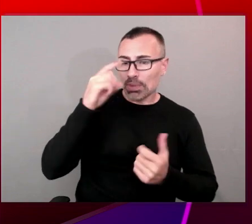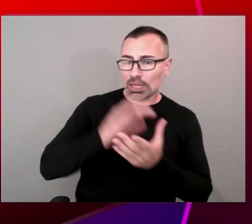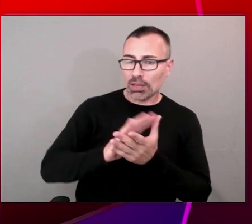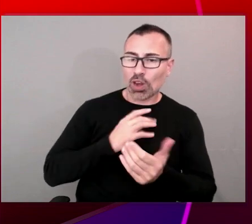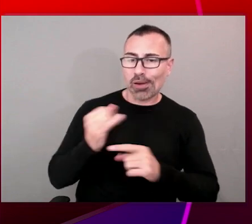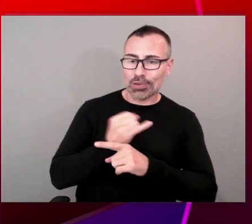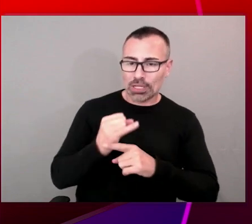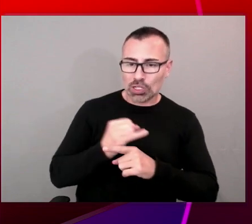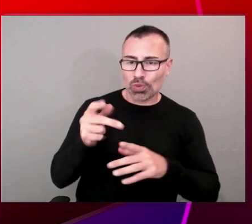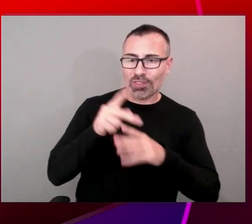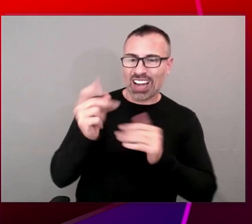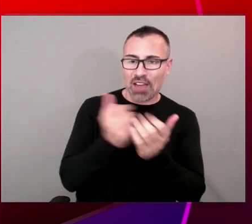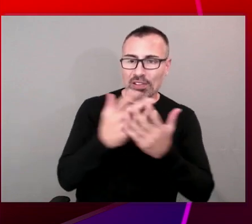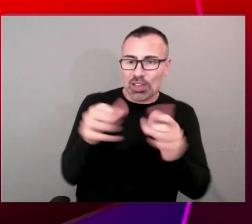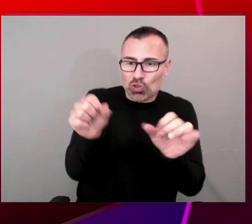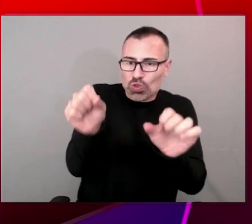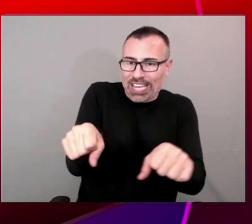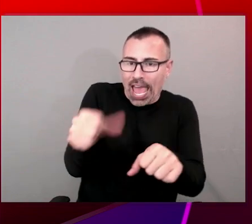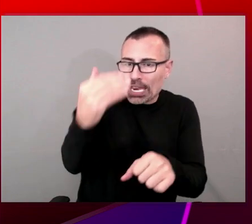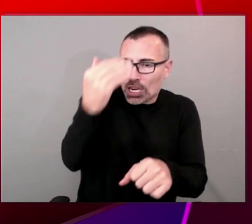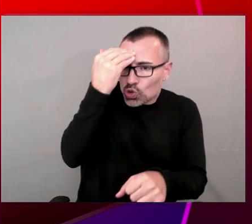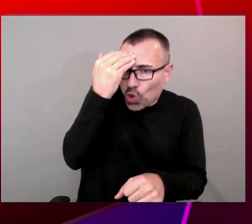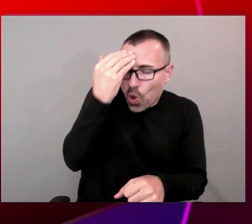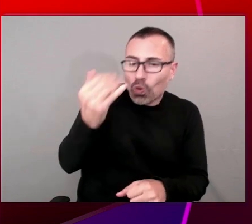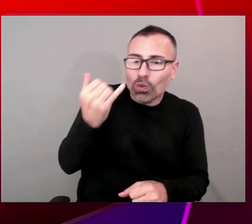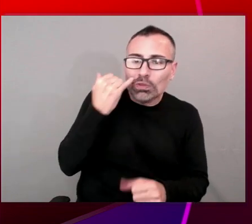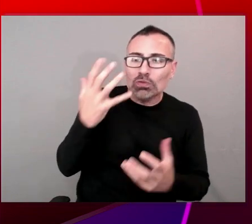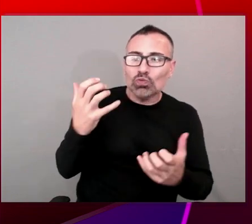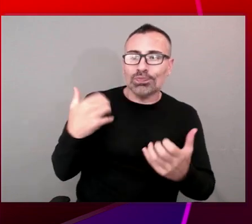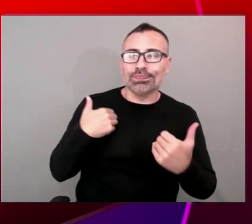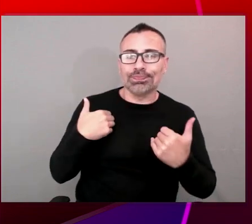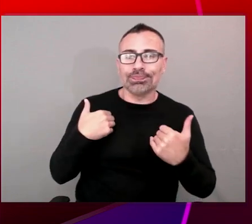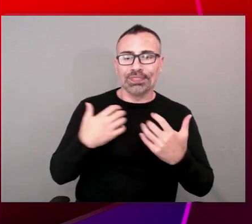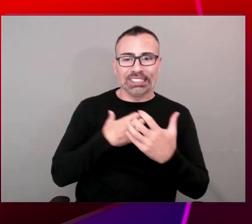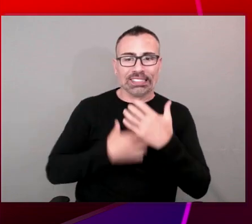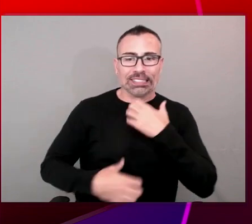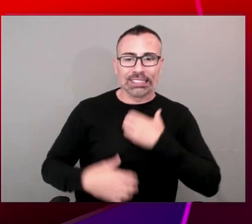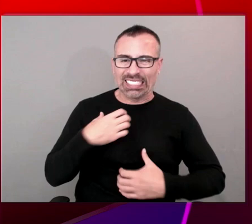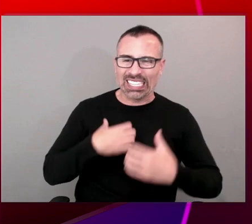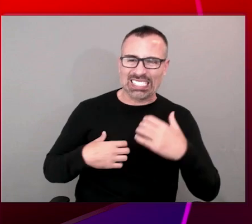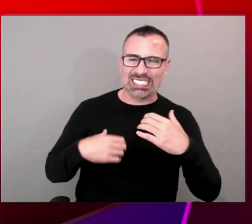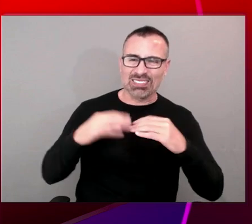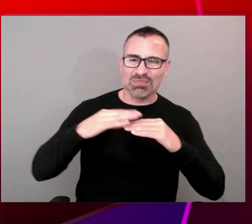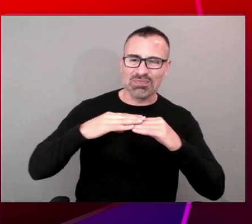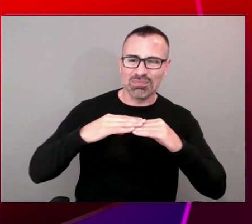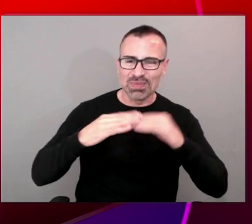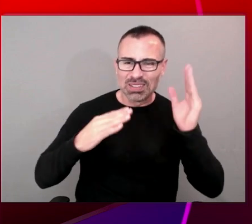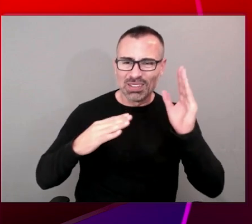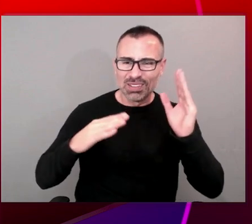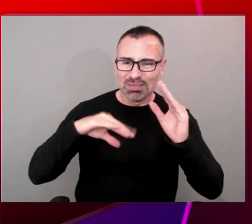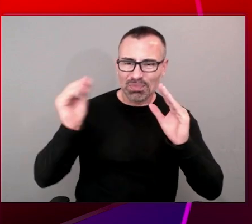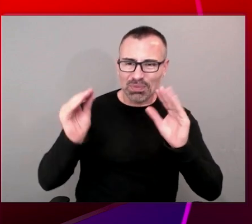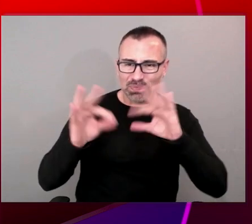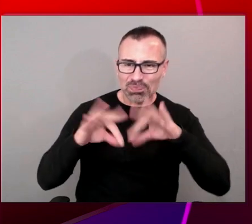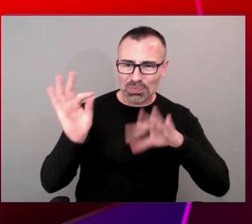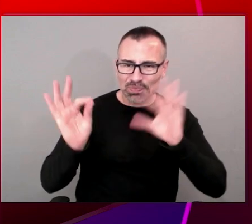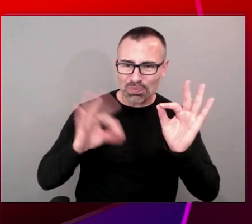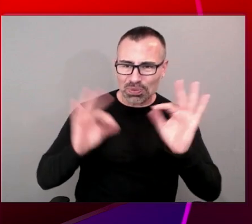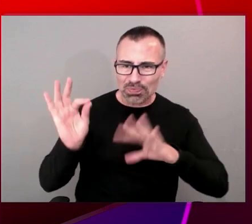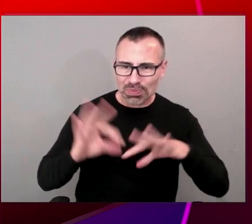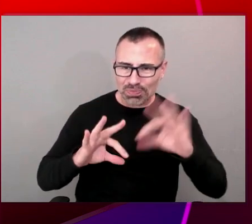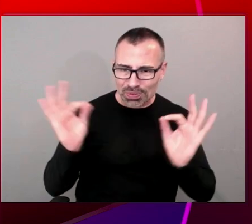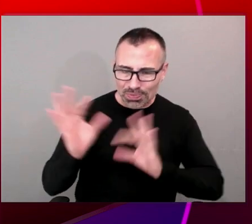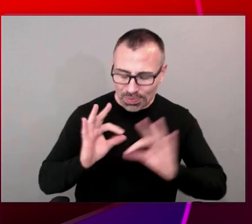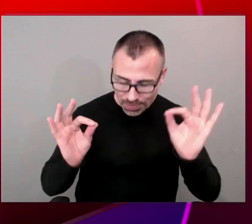knowable if you have the desire to continue to peel back as many layers as you can At some point, you hit okay, that's an